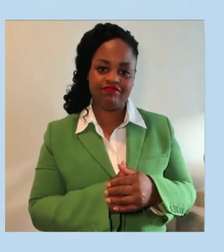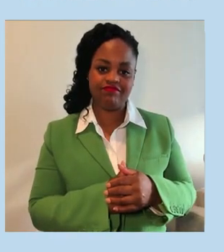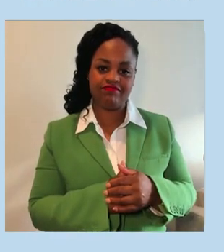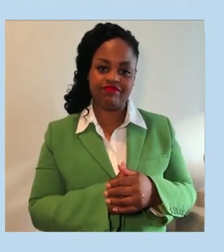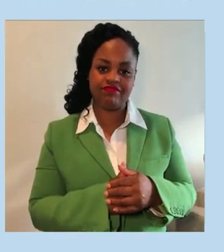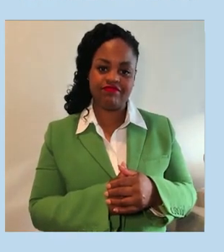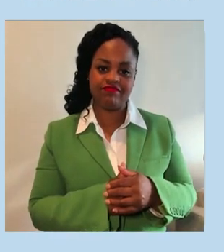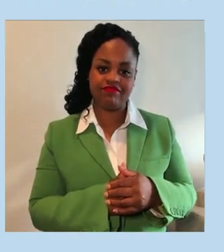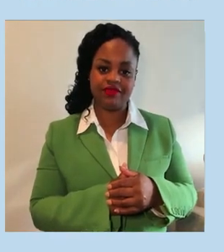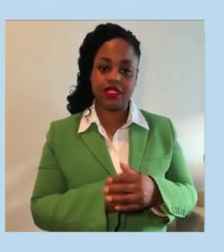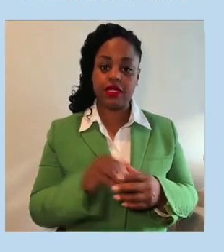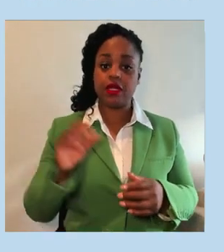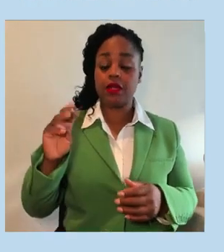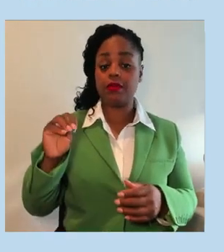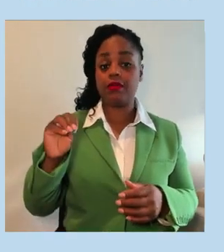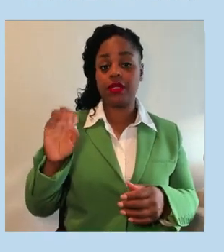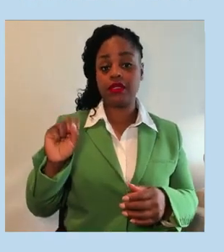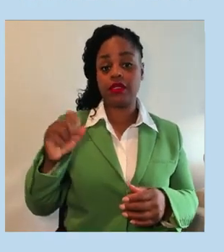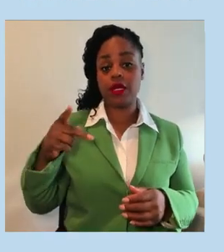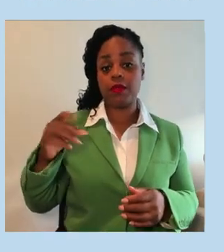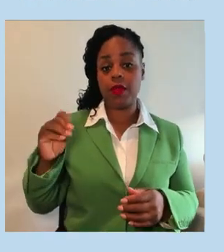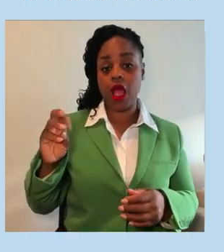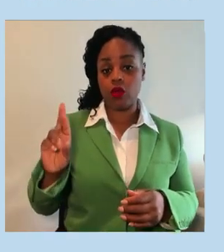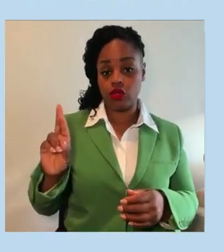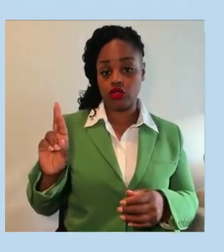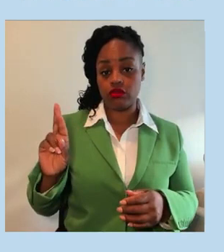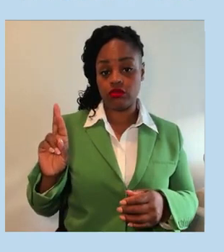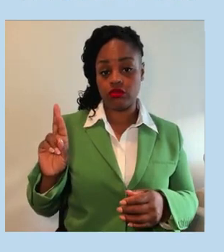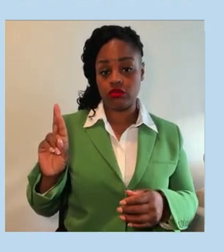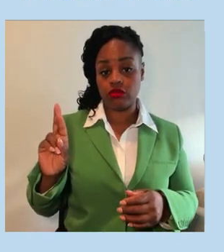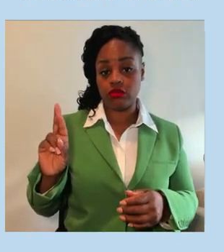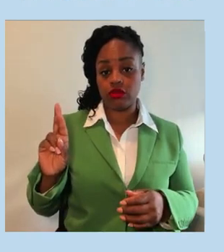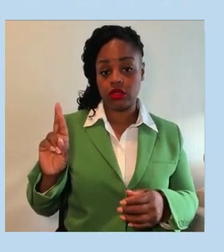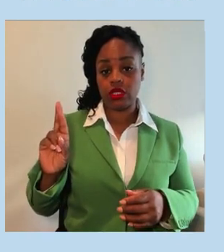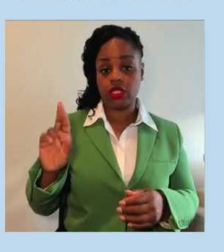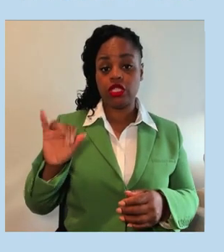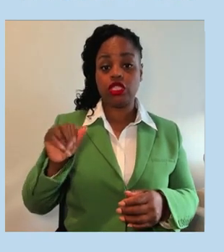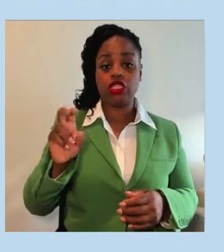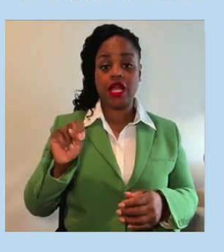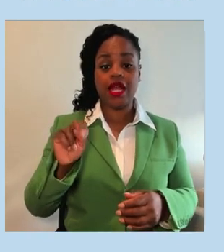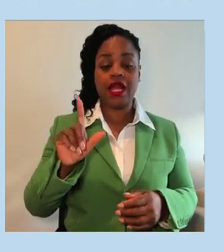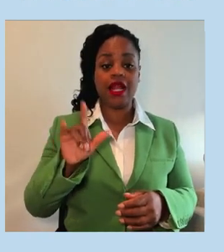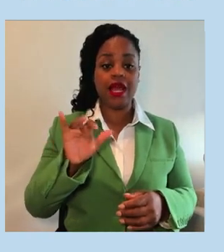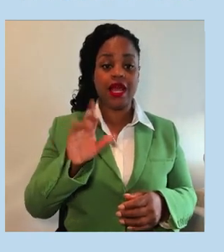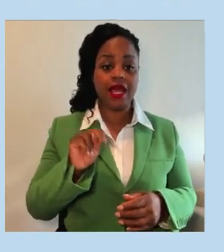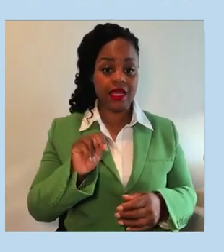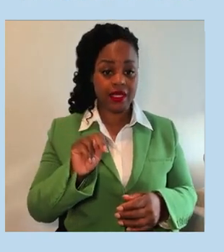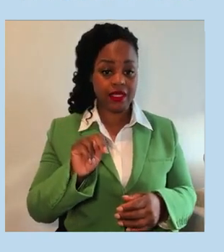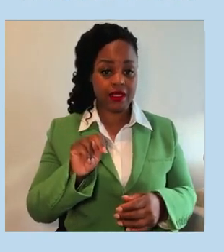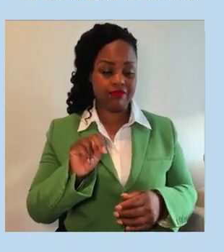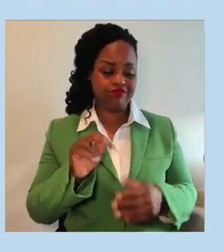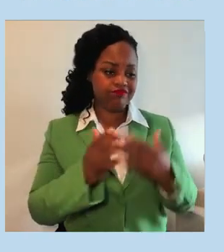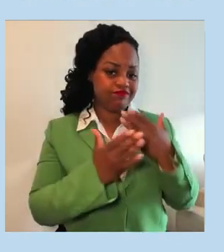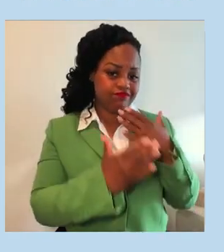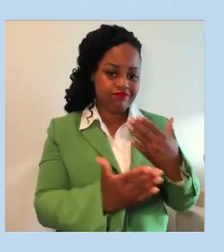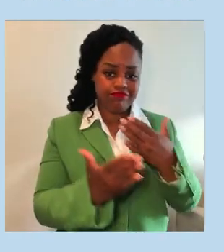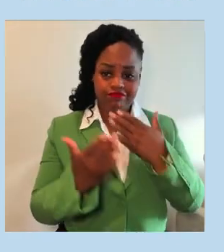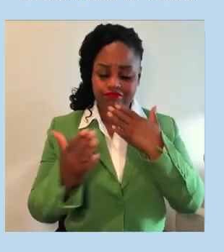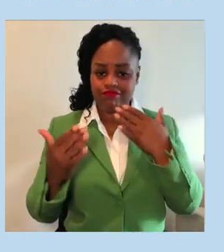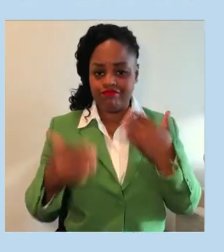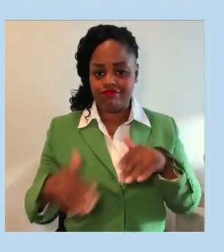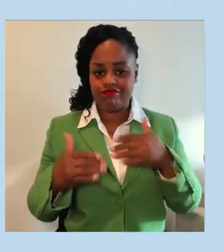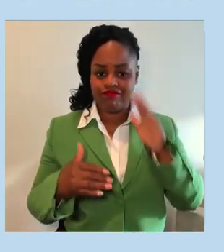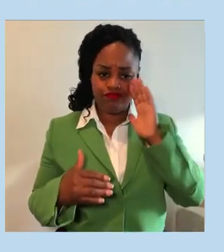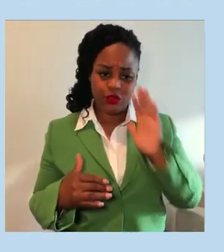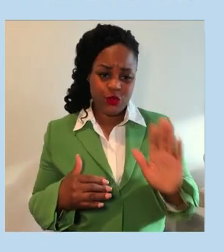off International Women's Day at the White House than to be with these two incredible women from around the world. I